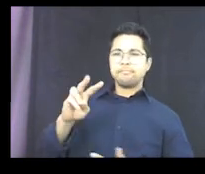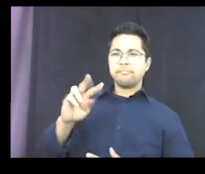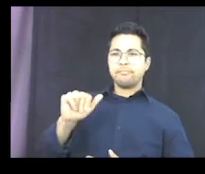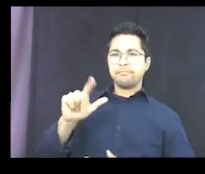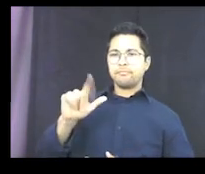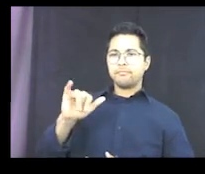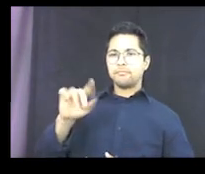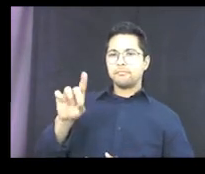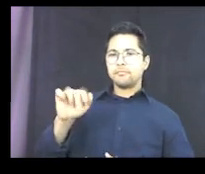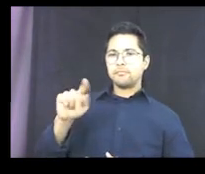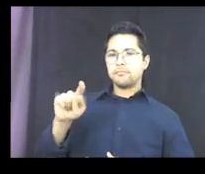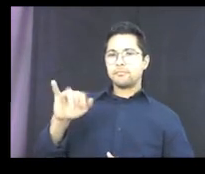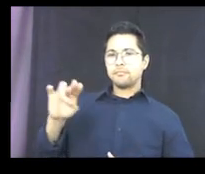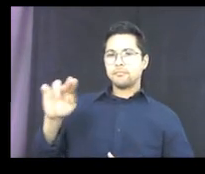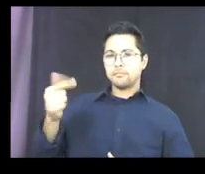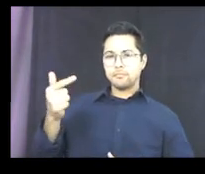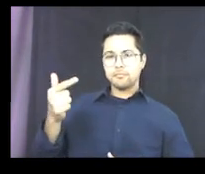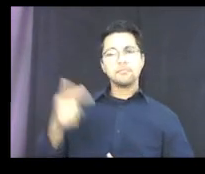and